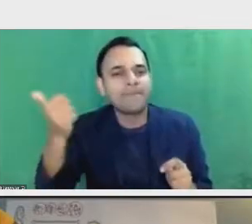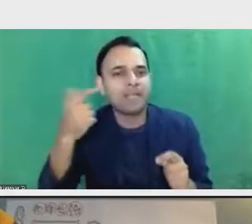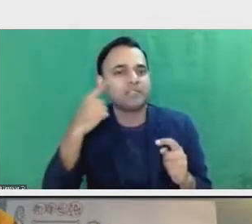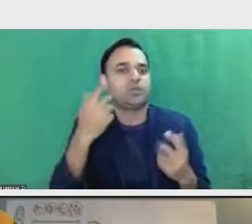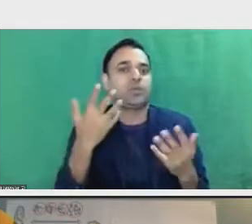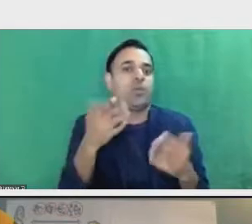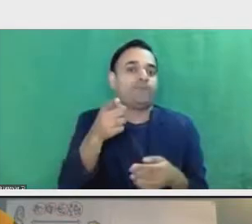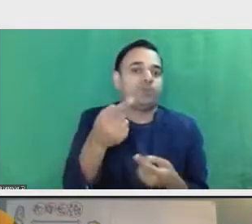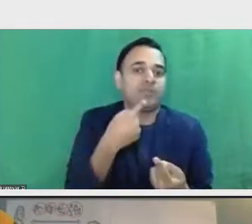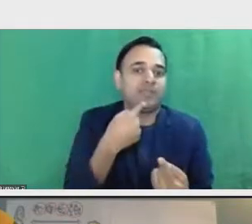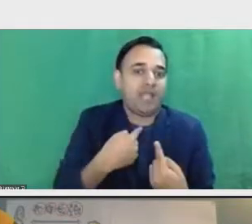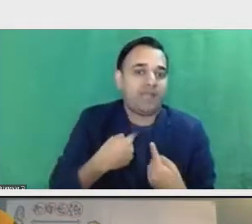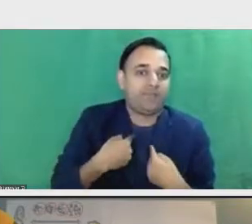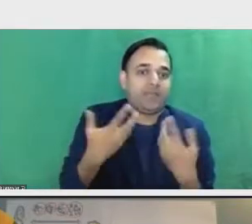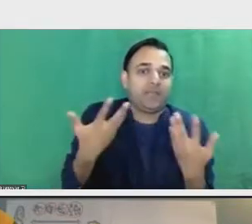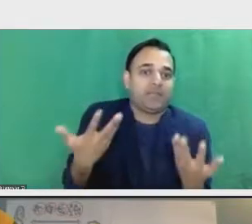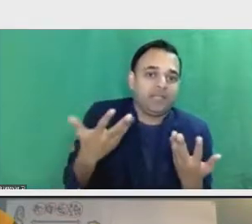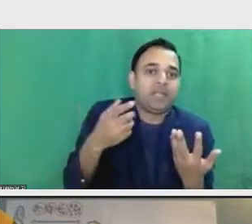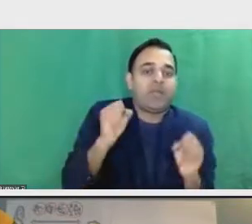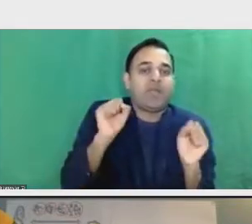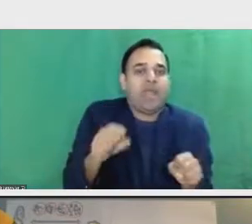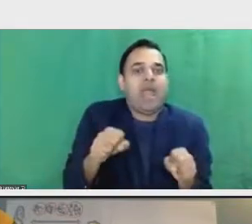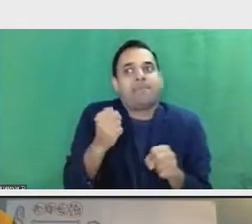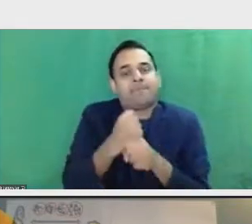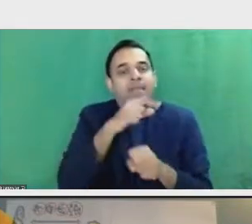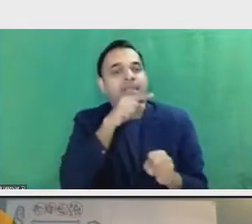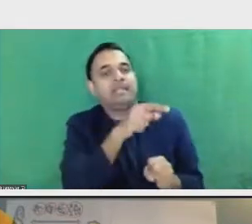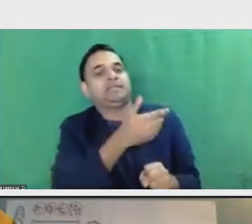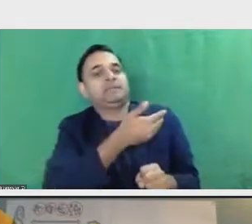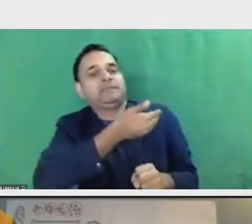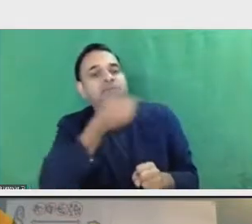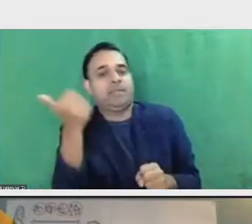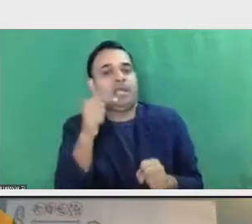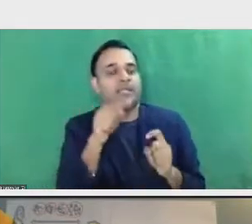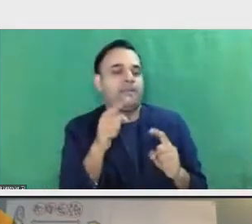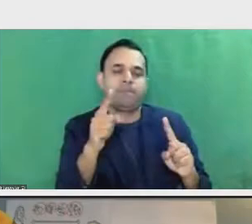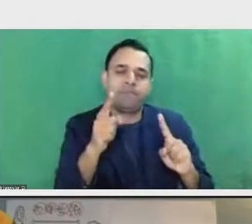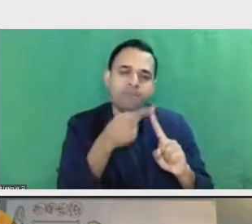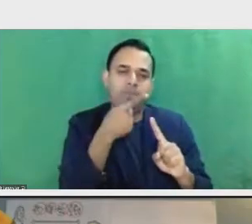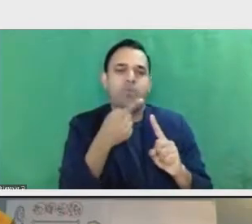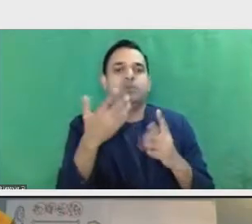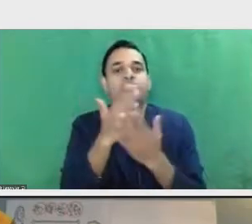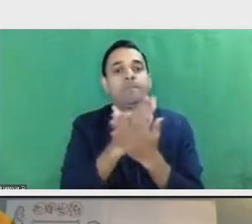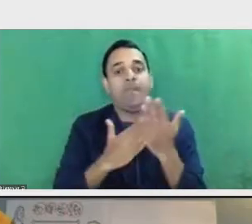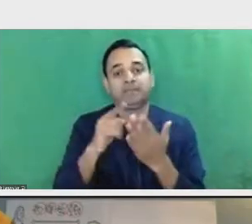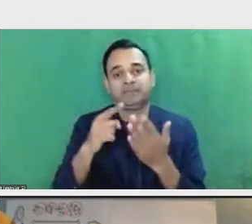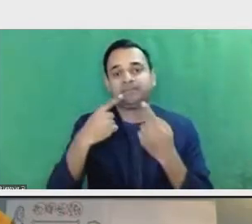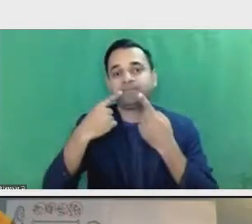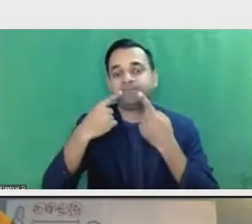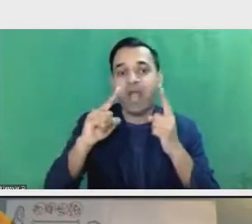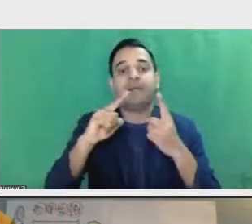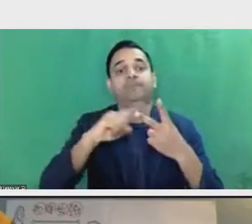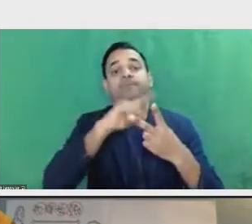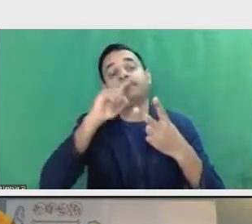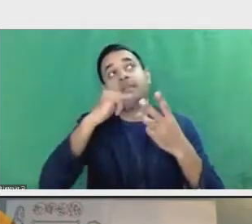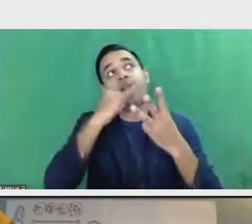then finally, at the implementation stage, at the national level, at the local level, how can we translate those